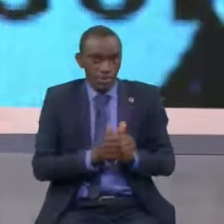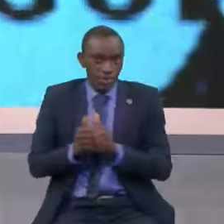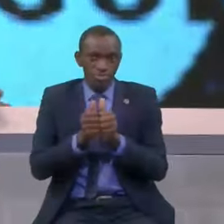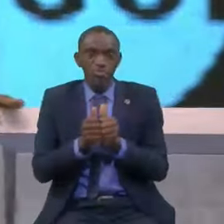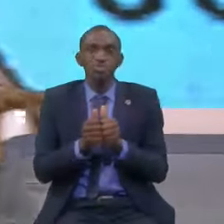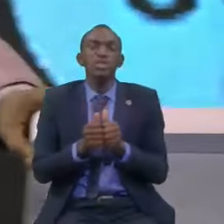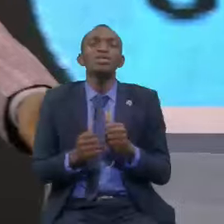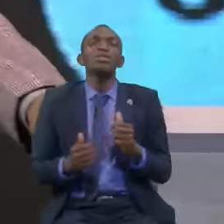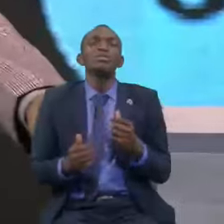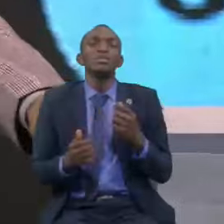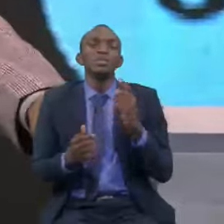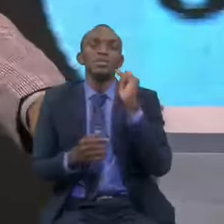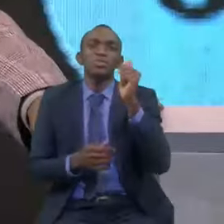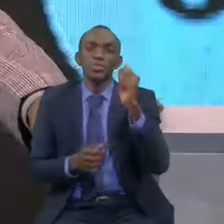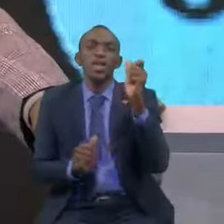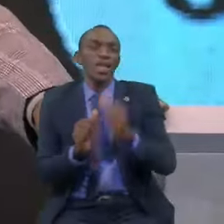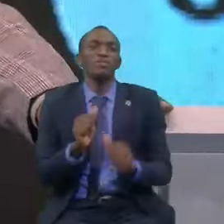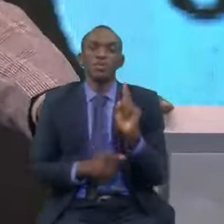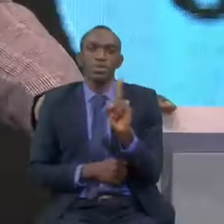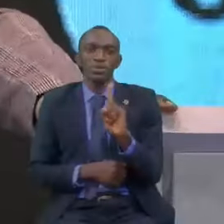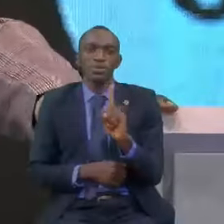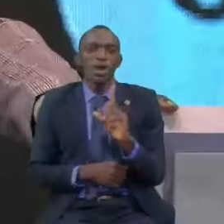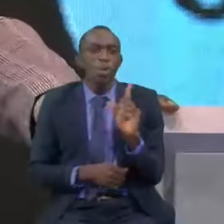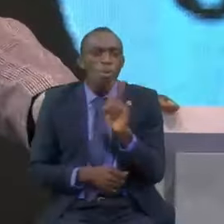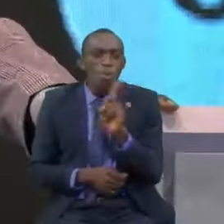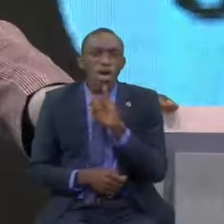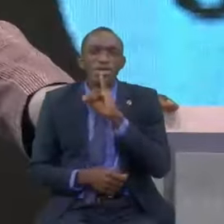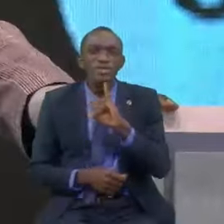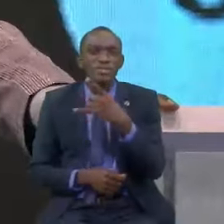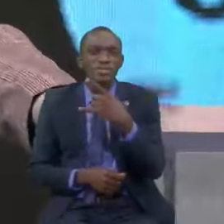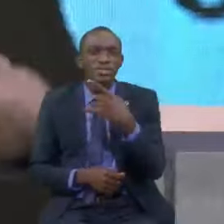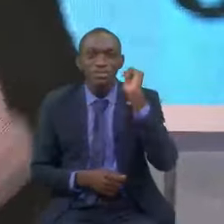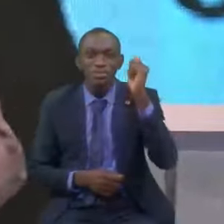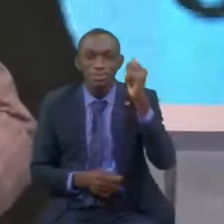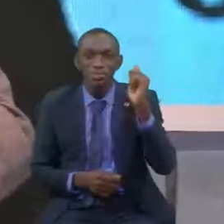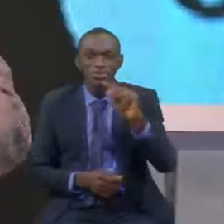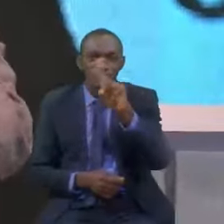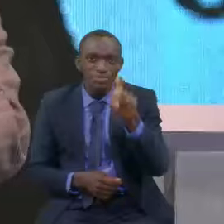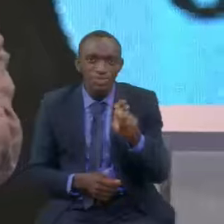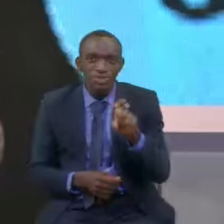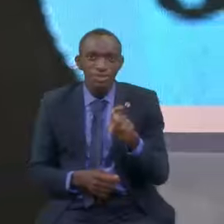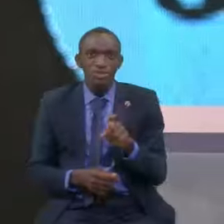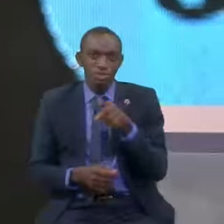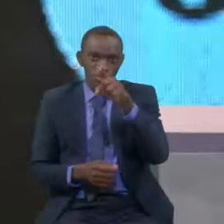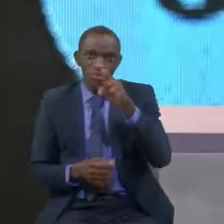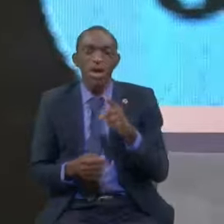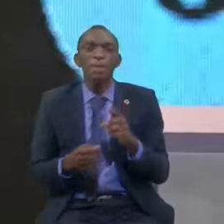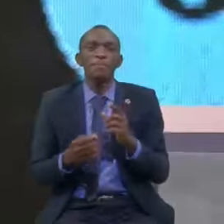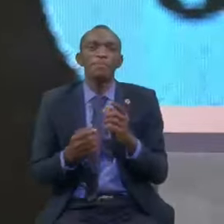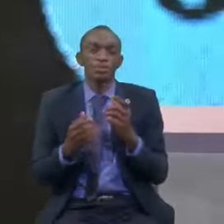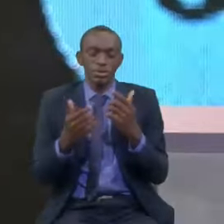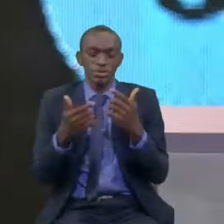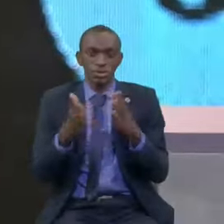everywhere. Where is the testimony happening to you right there? Father, we thank